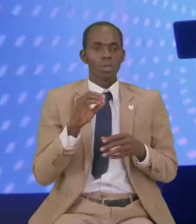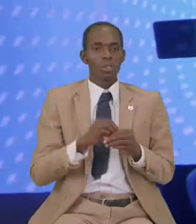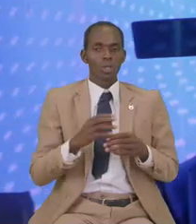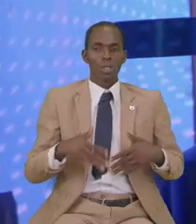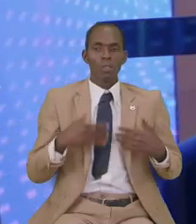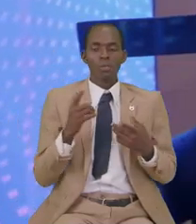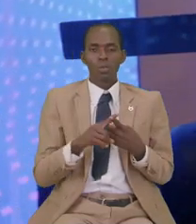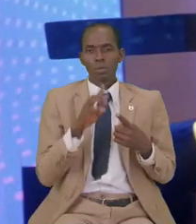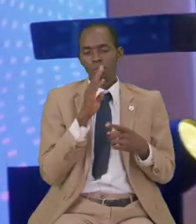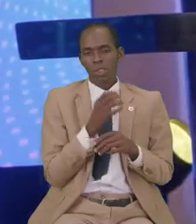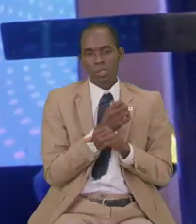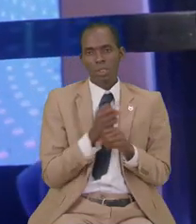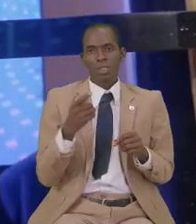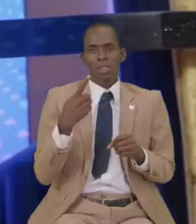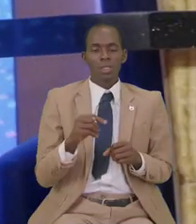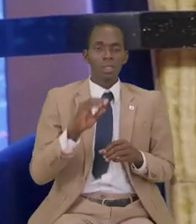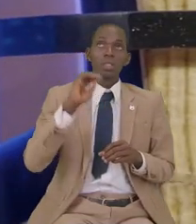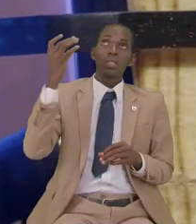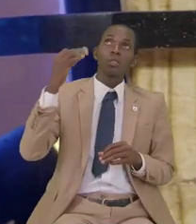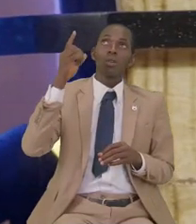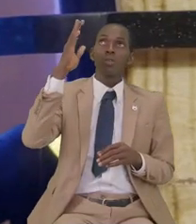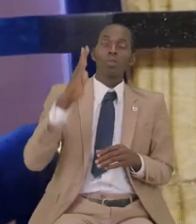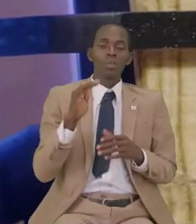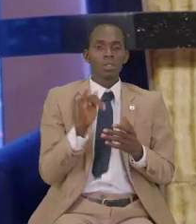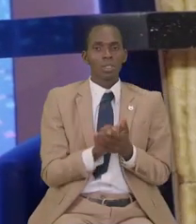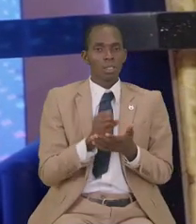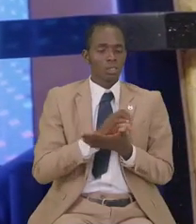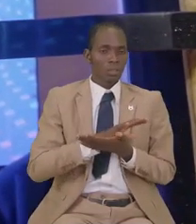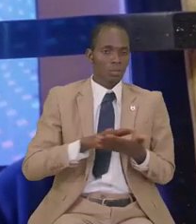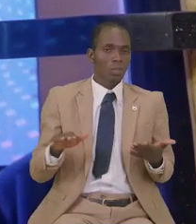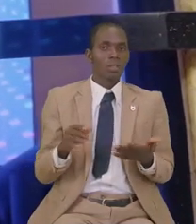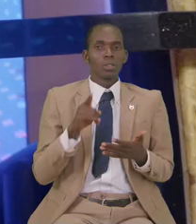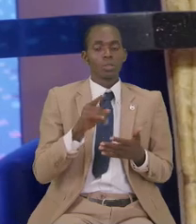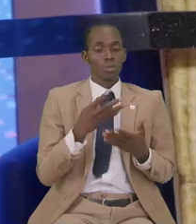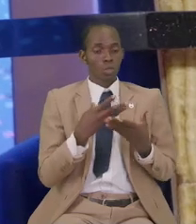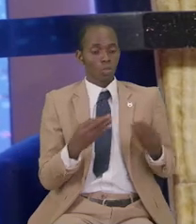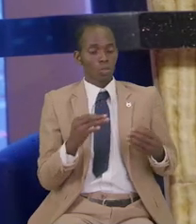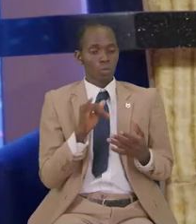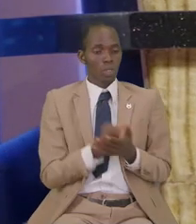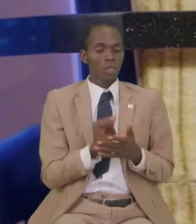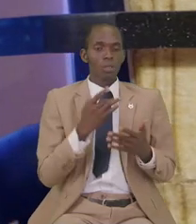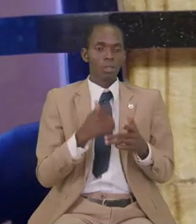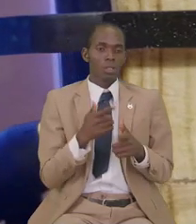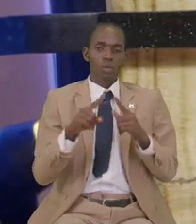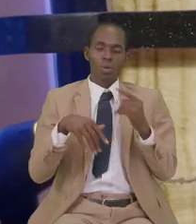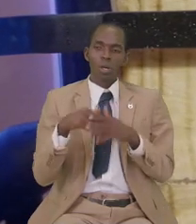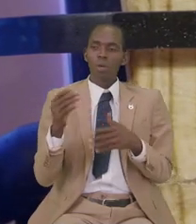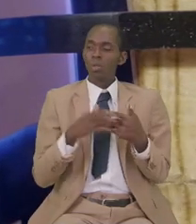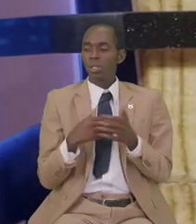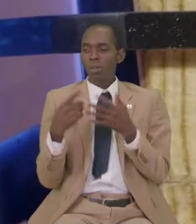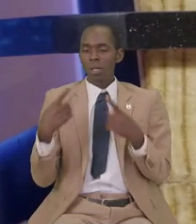the grace of God that sanctifies. You settle that. Now you can go out. Whatever happens, already